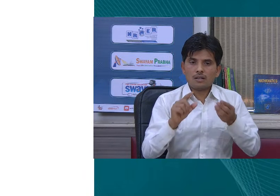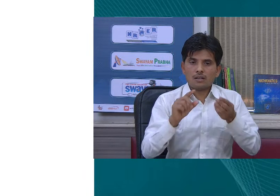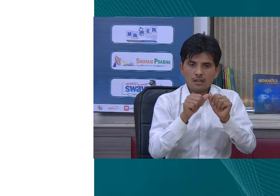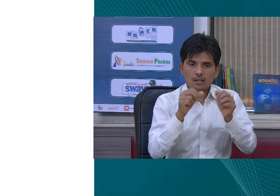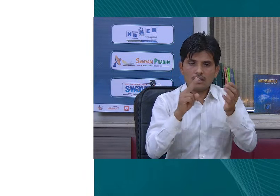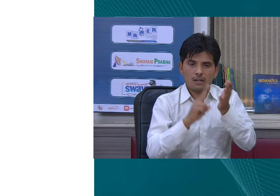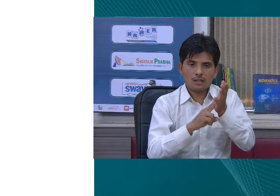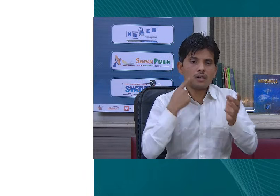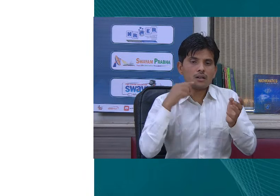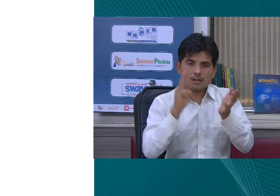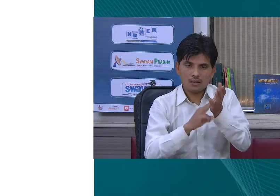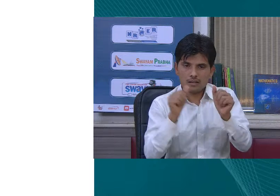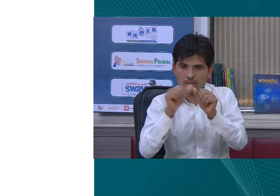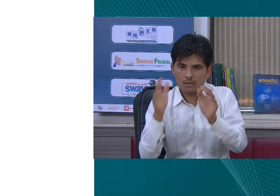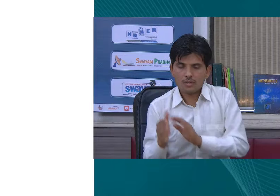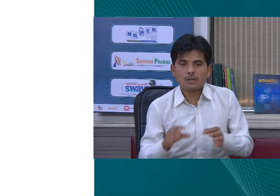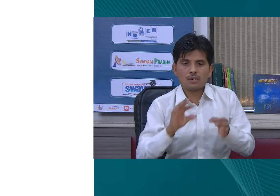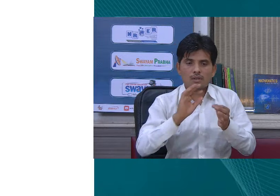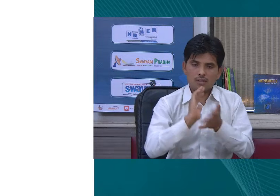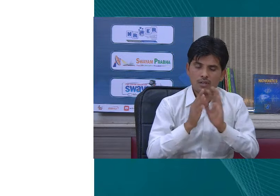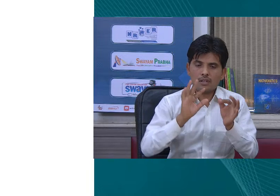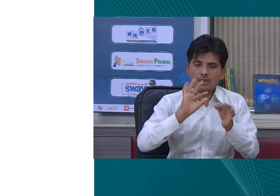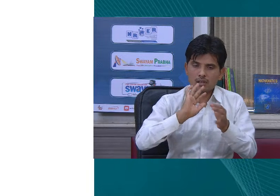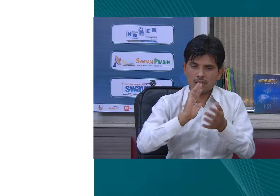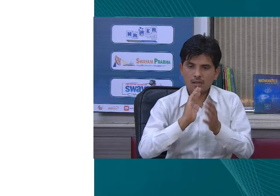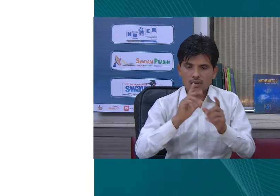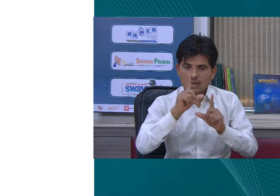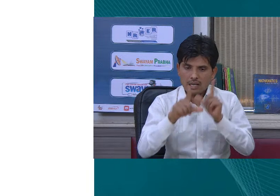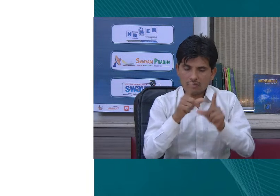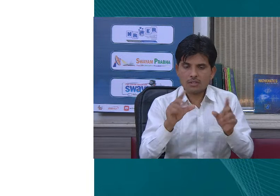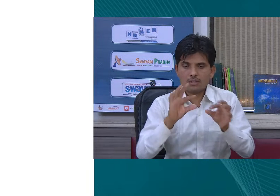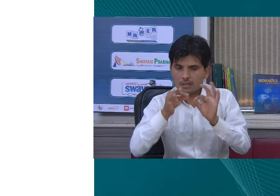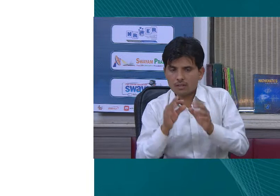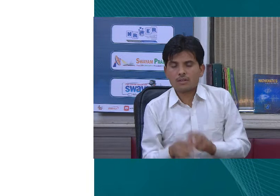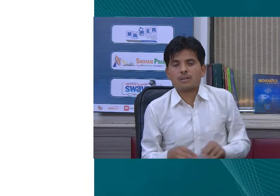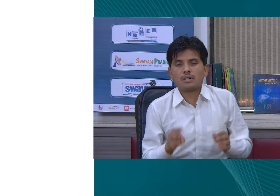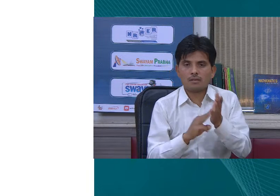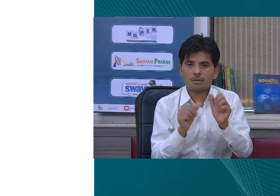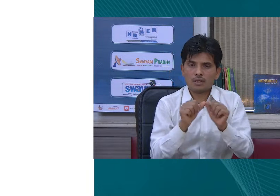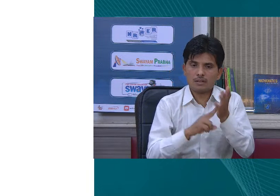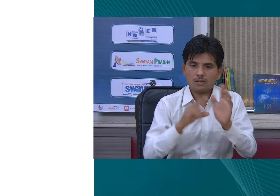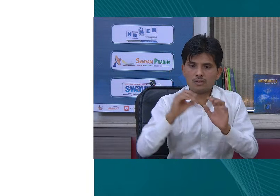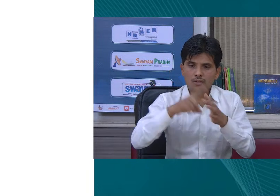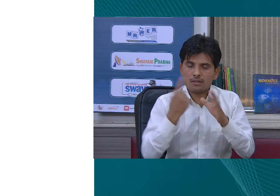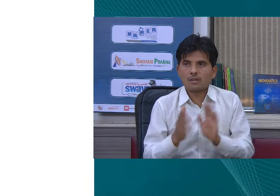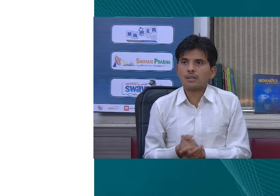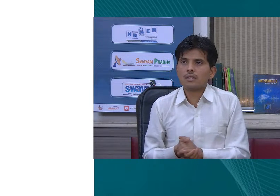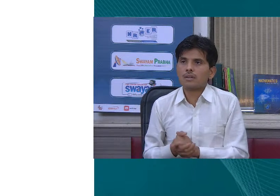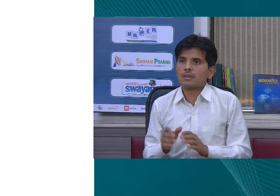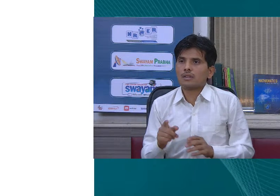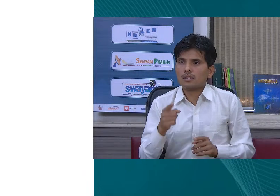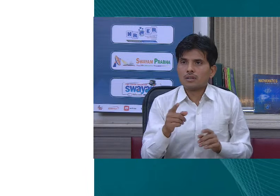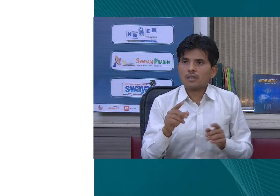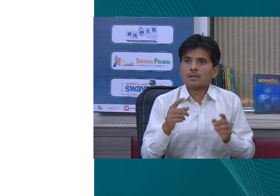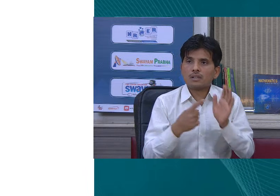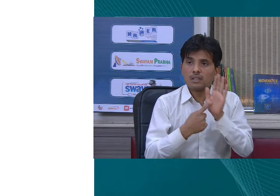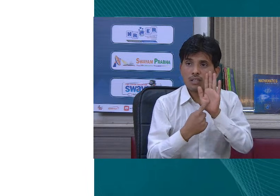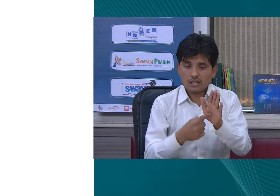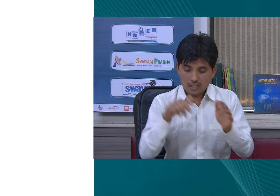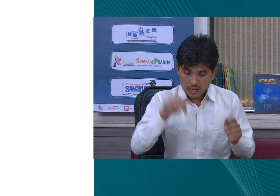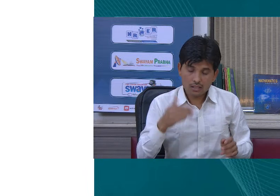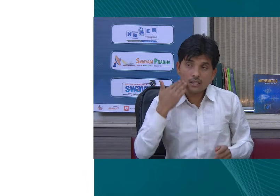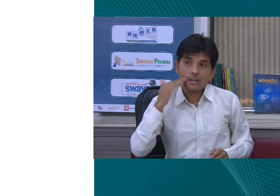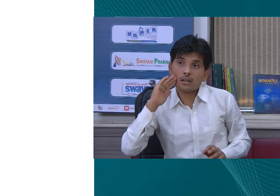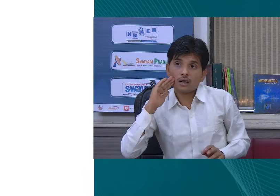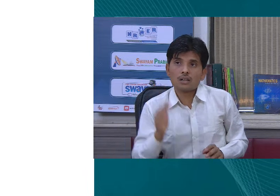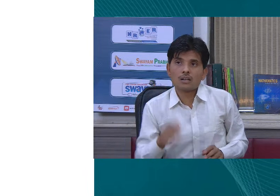De, along with our sign language interpreter, Mr. Manoj Kumar. Apart from that, the date of the session, that is the date of session today,